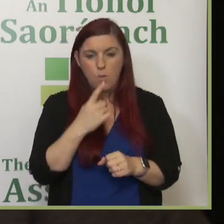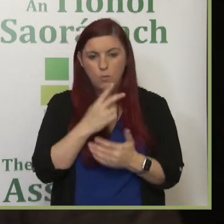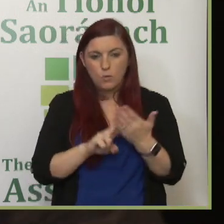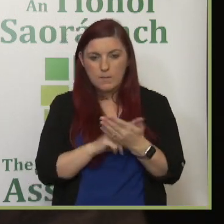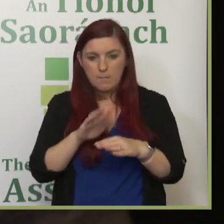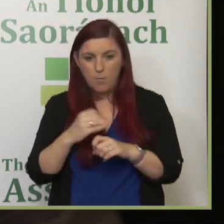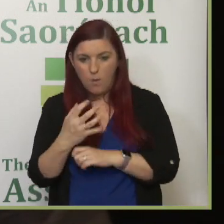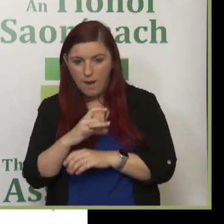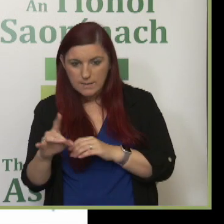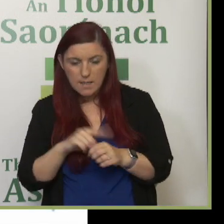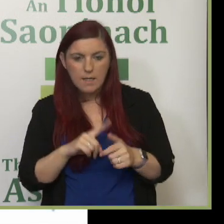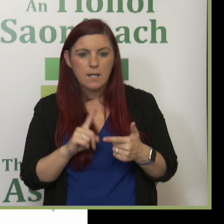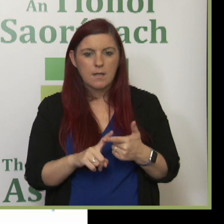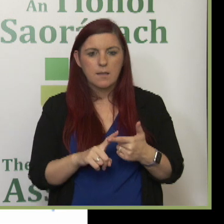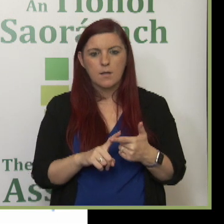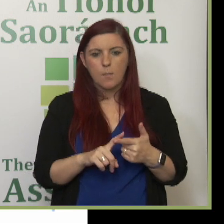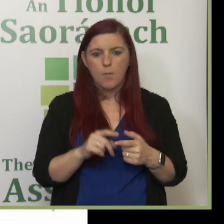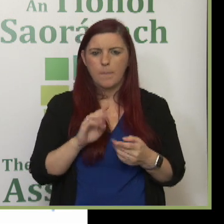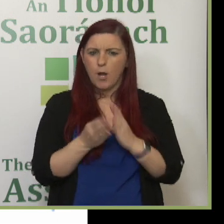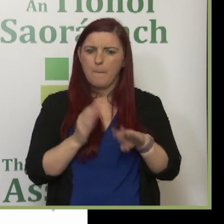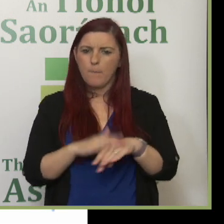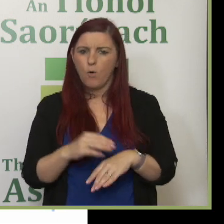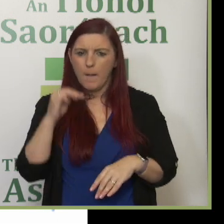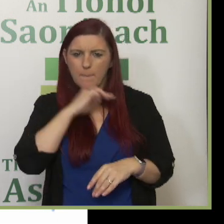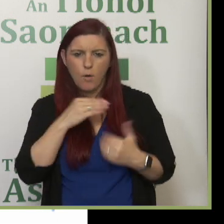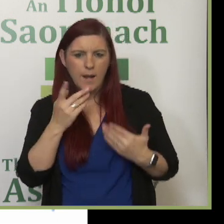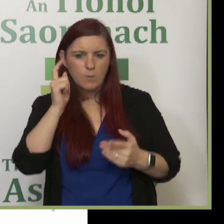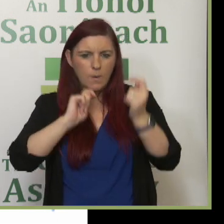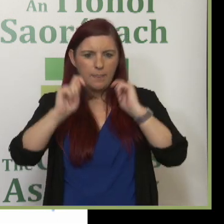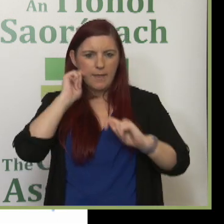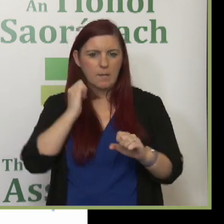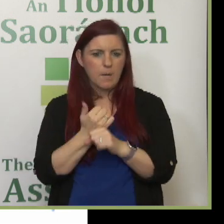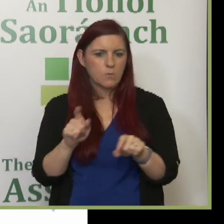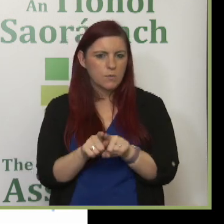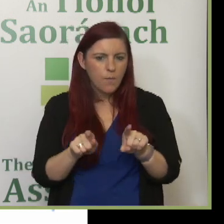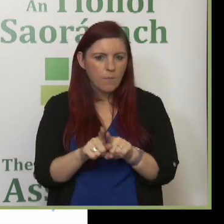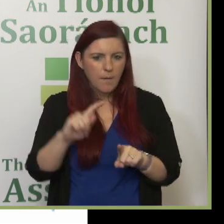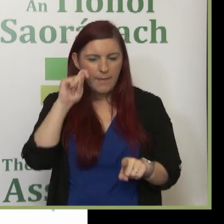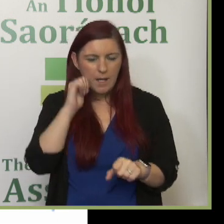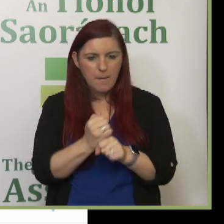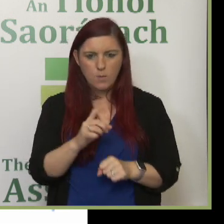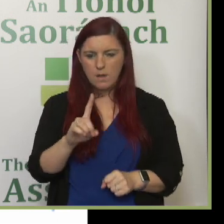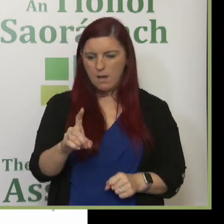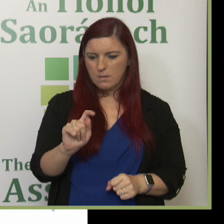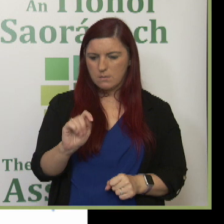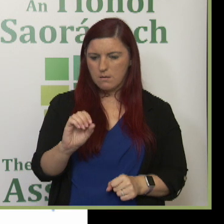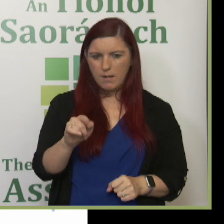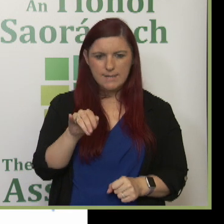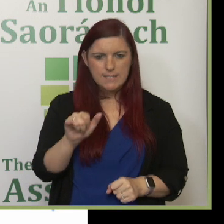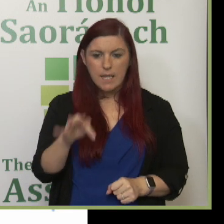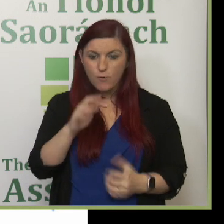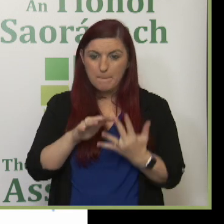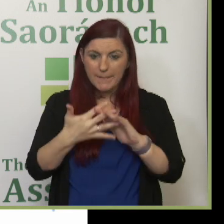alcohol. But it's become more important now, and I think it can be a driver of many of the problems we face, especially in respect to toxicity.